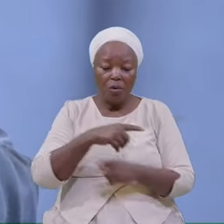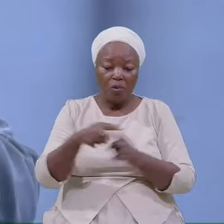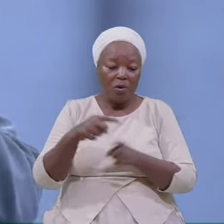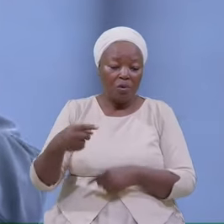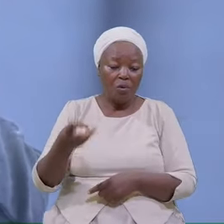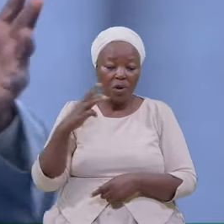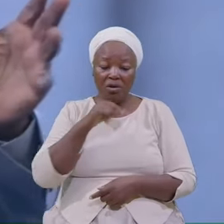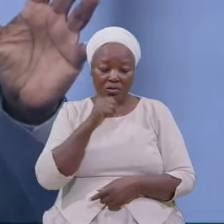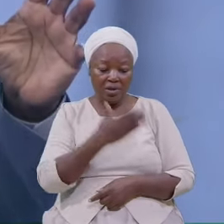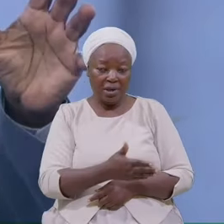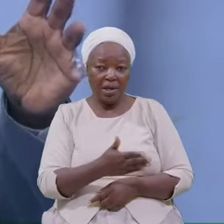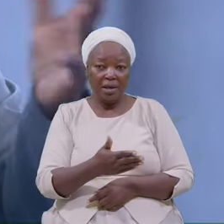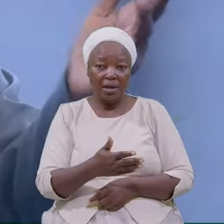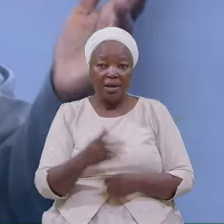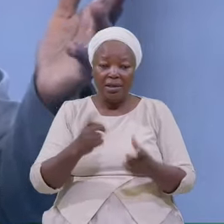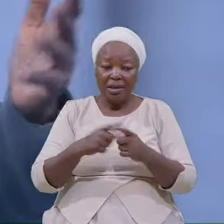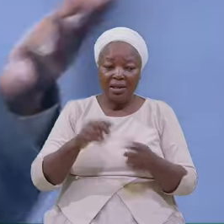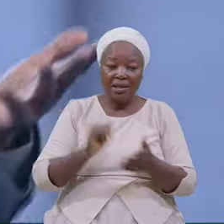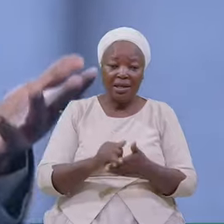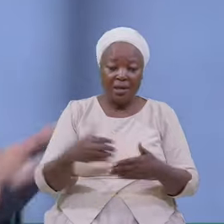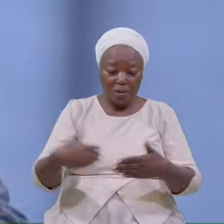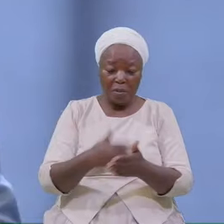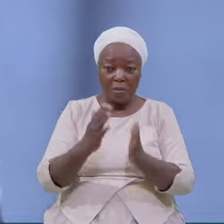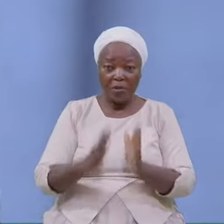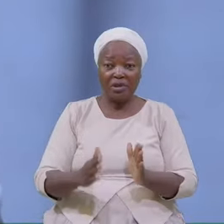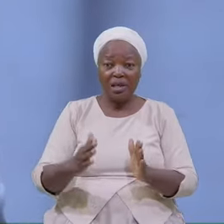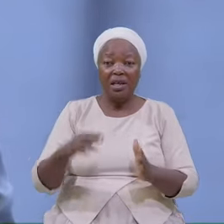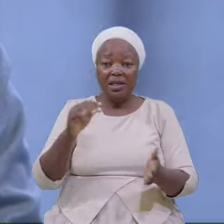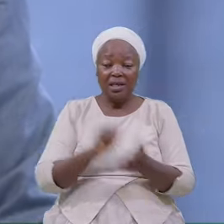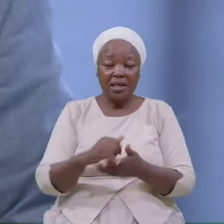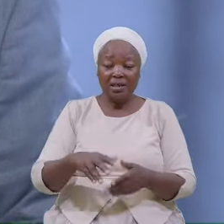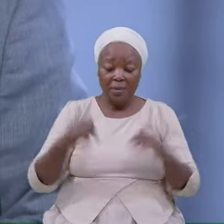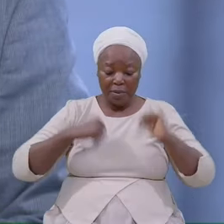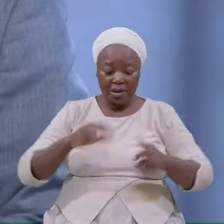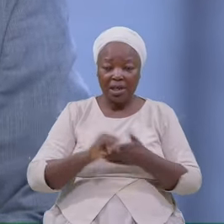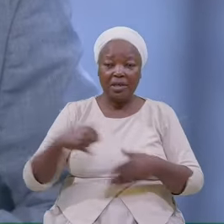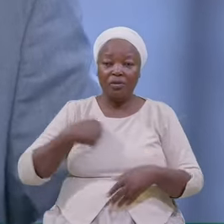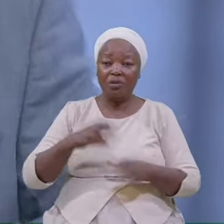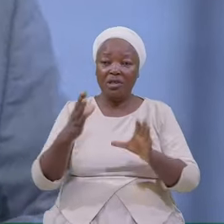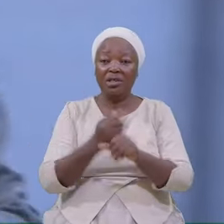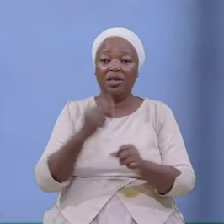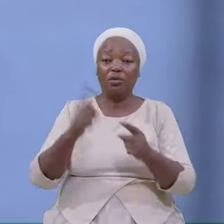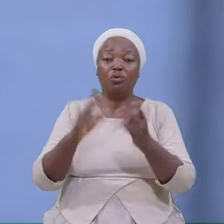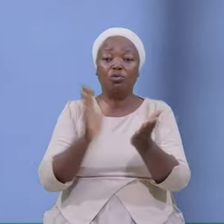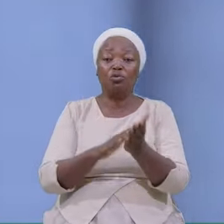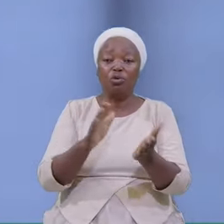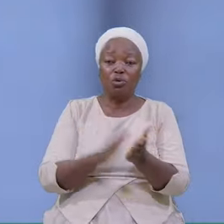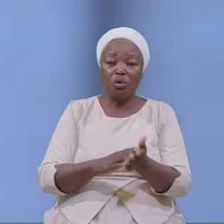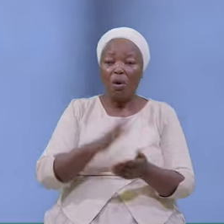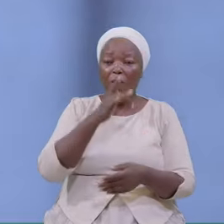the portmanteau, the box, the bag we take to school. Mommy